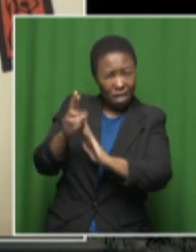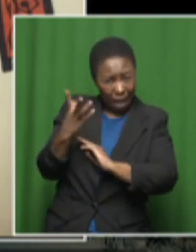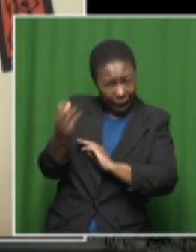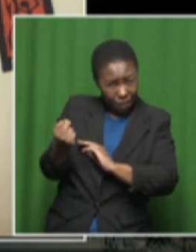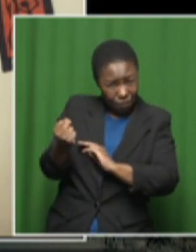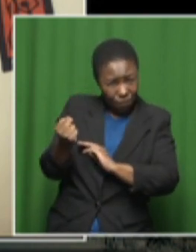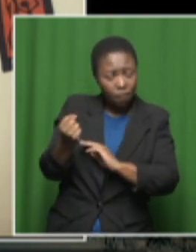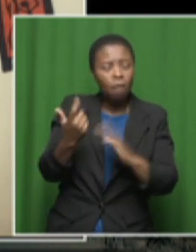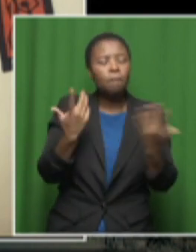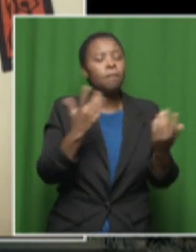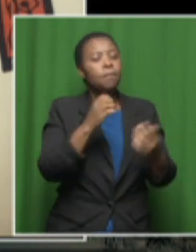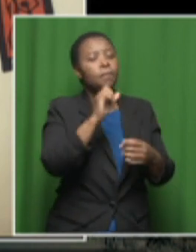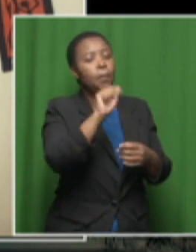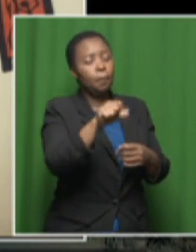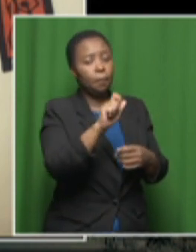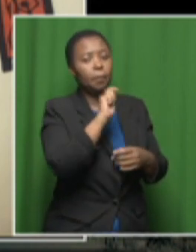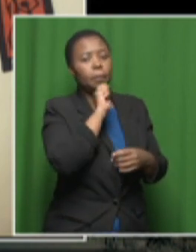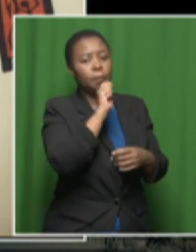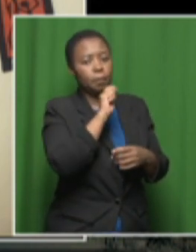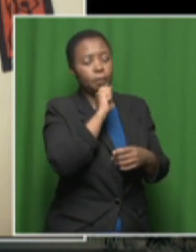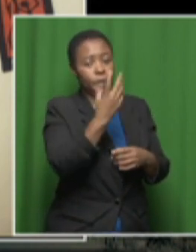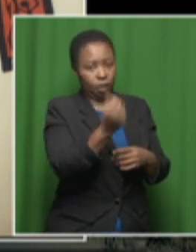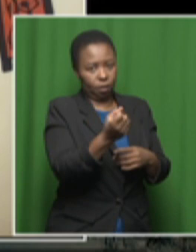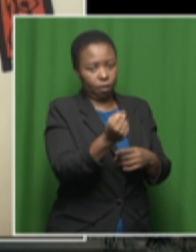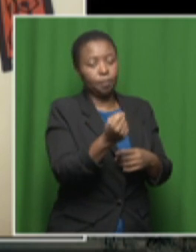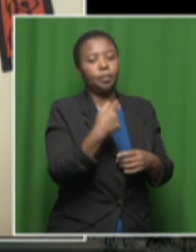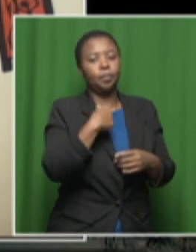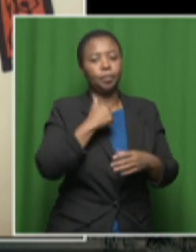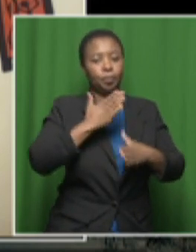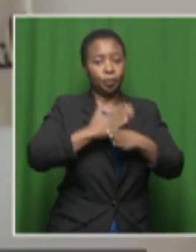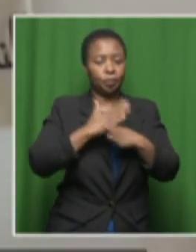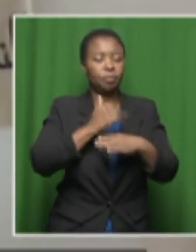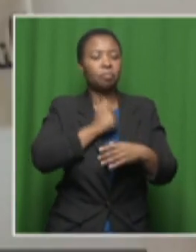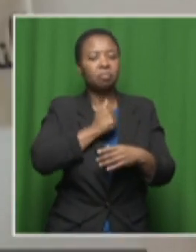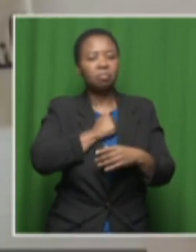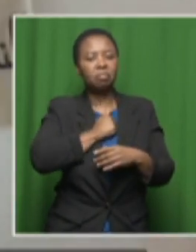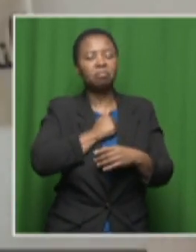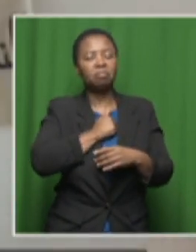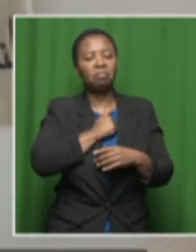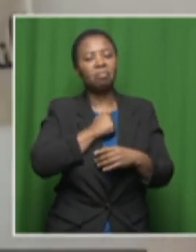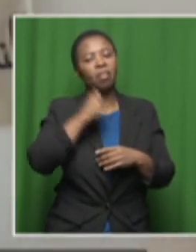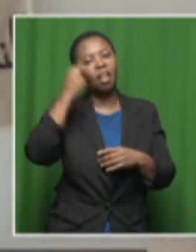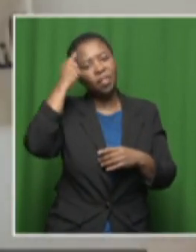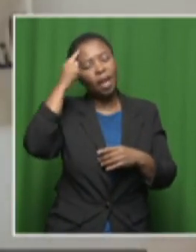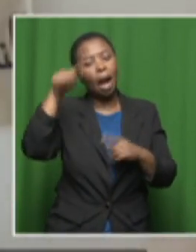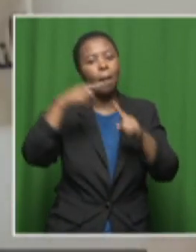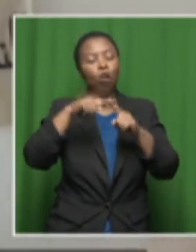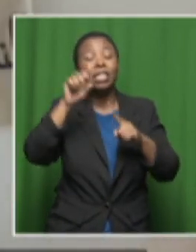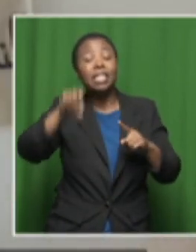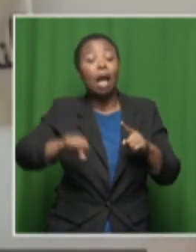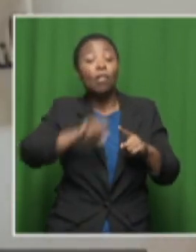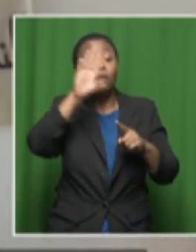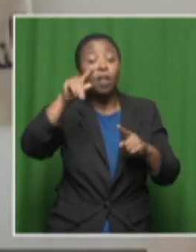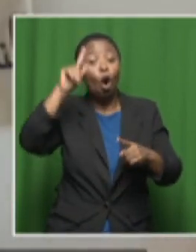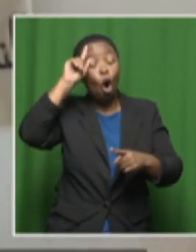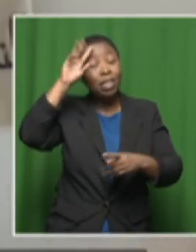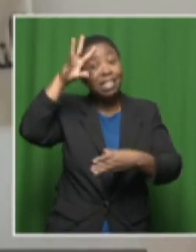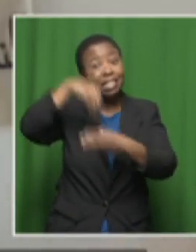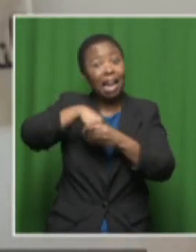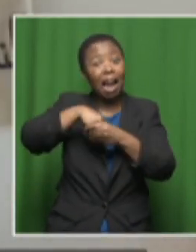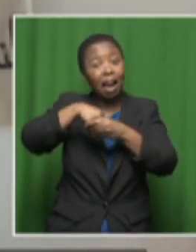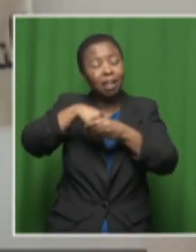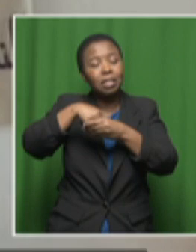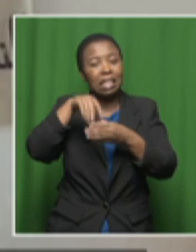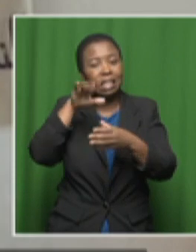Yeah, so it did. I see my work as thinking about, in a South African context, I see myself as a